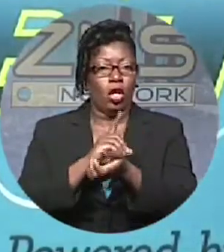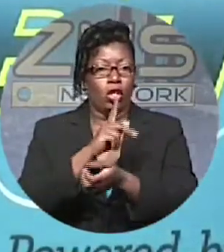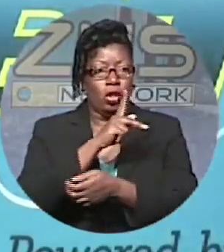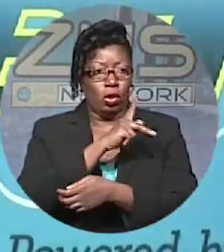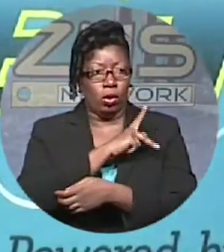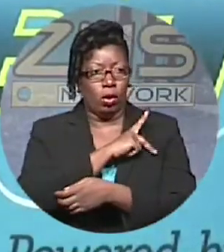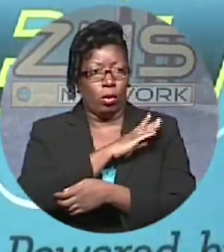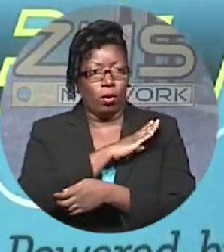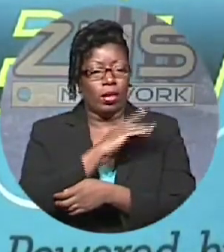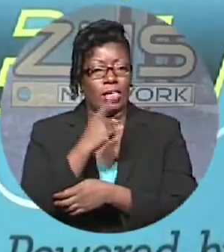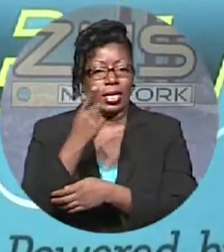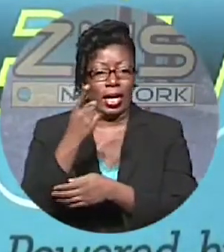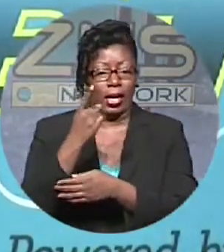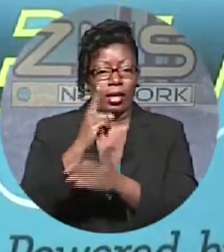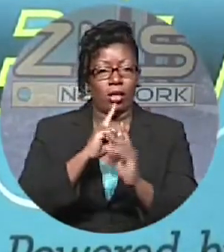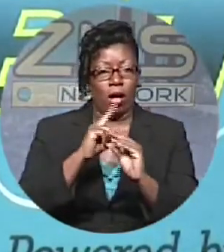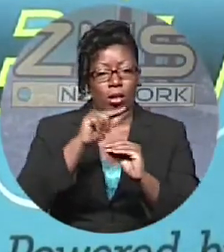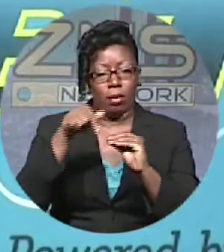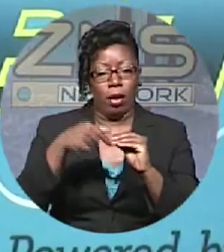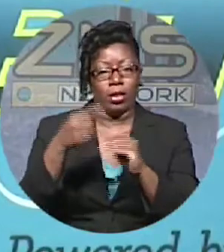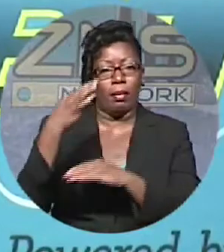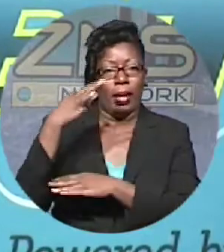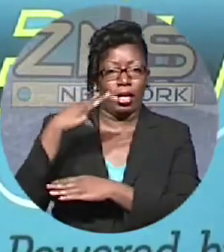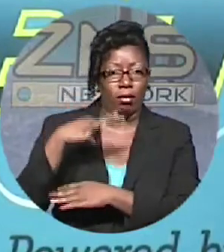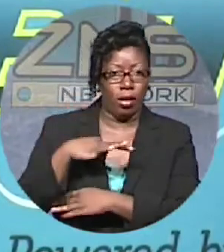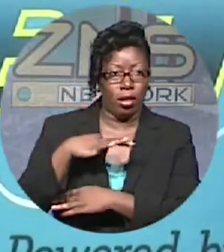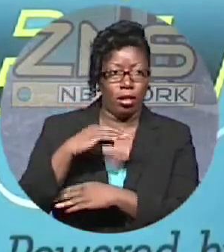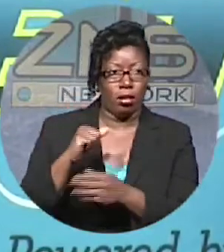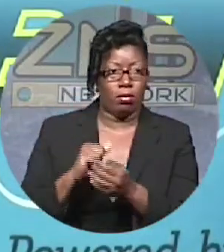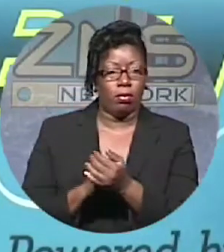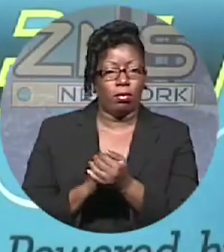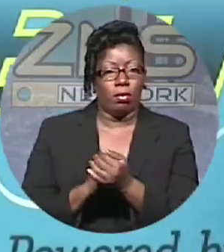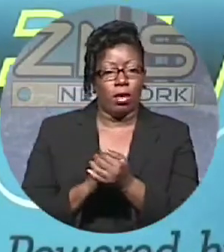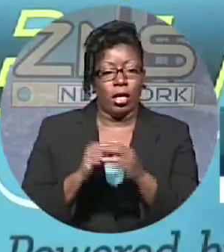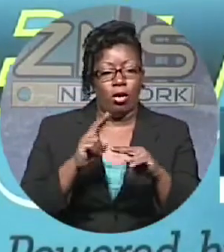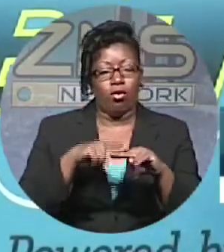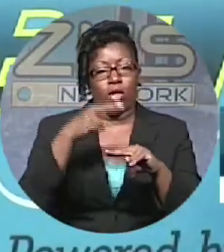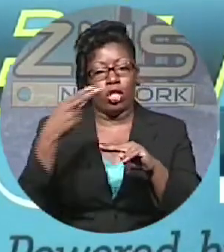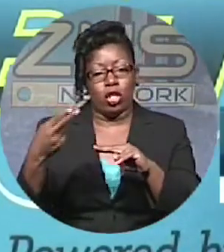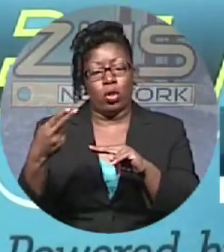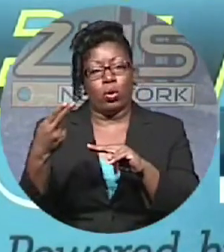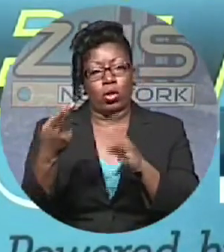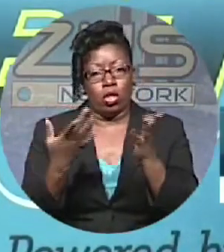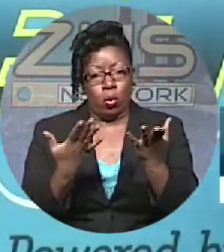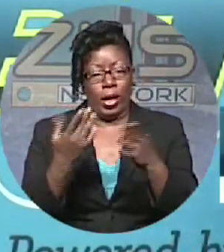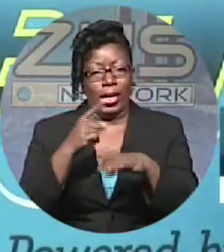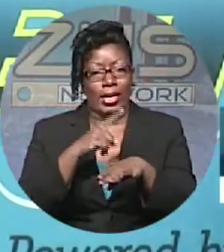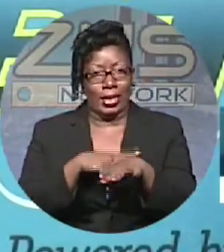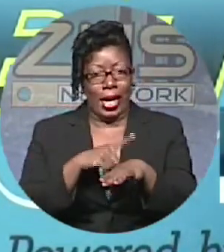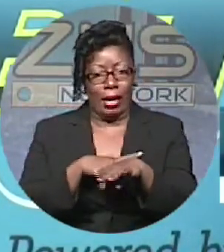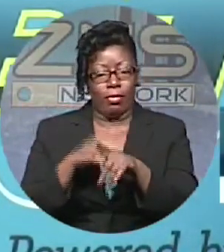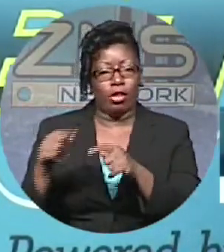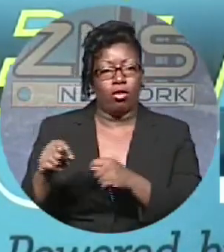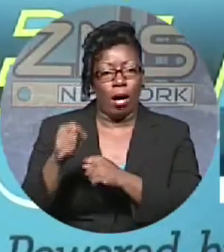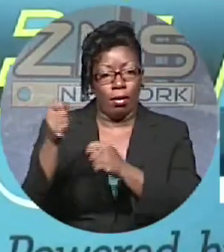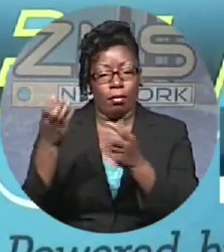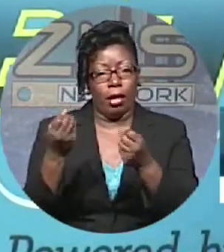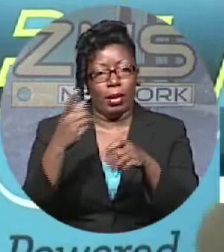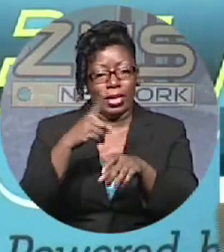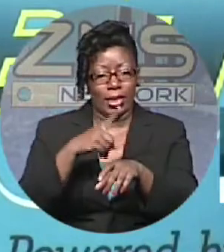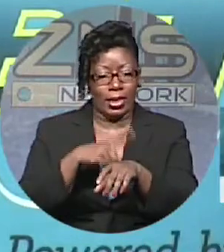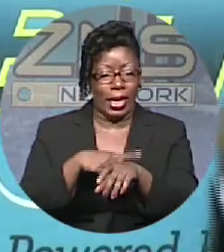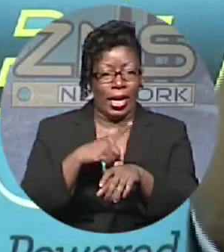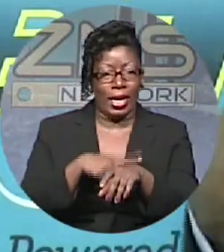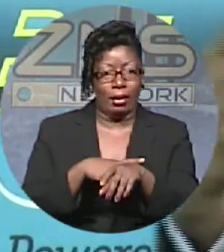Botkin talks about some of the benefits of telehealth. Reduce waiting time for appointments and overseas travel, because often for families to